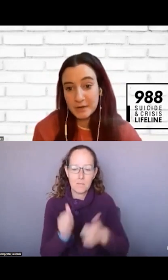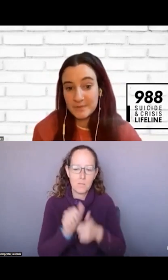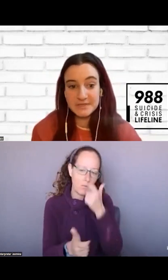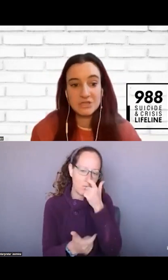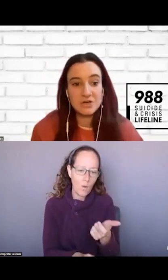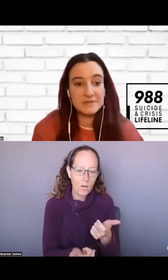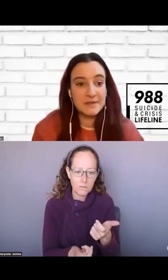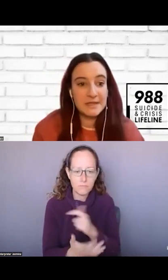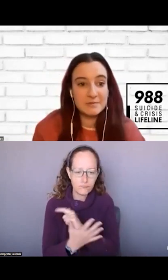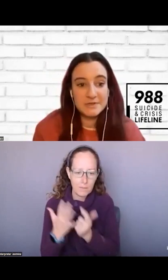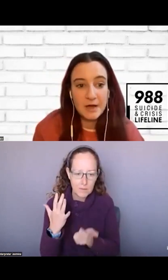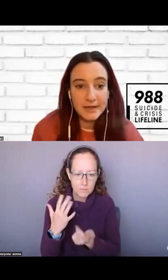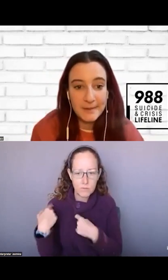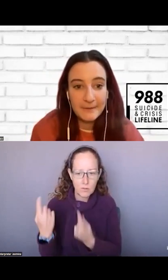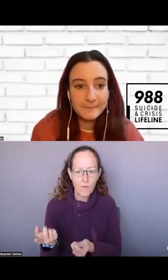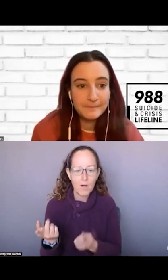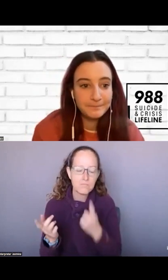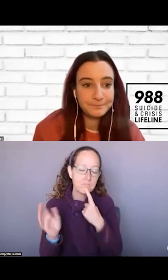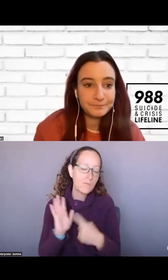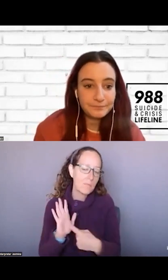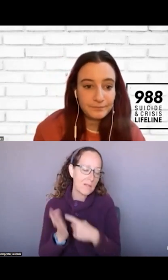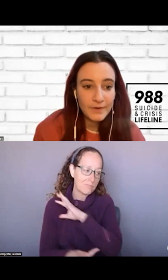pretty good representation of some of the things we've been talking about.